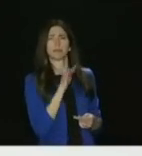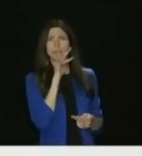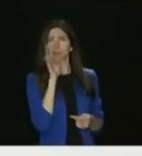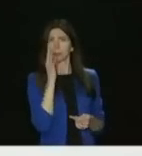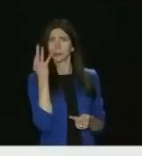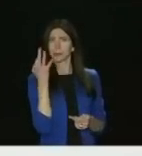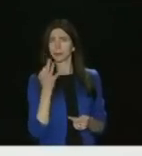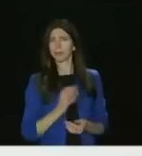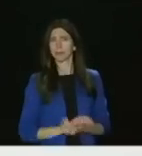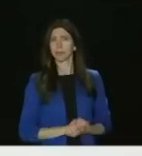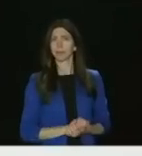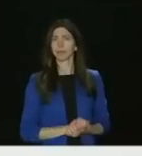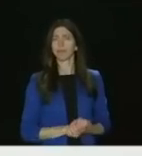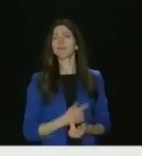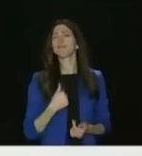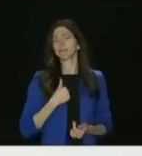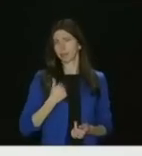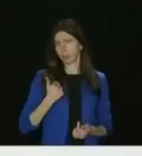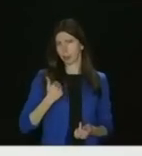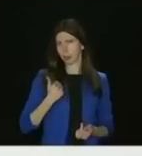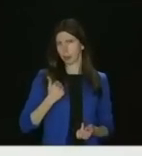Hello, Mr. Trudeau, this is Radio Canada.